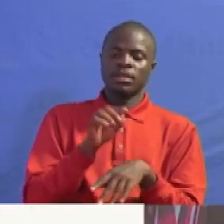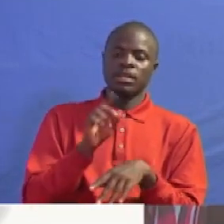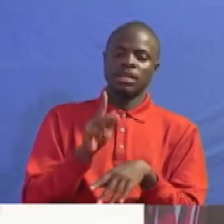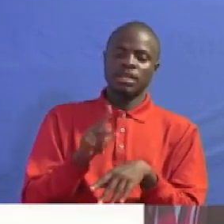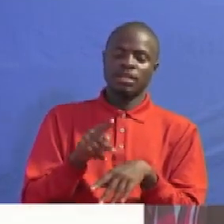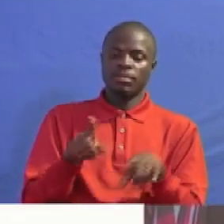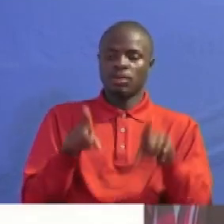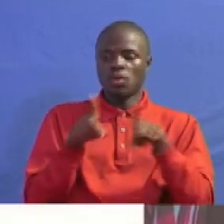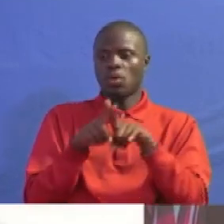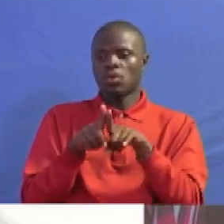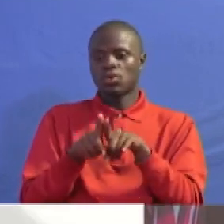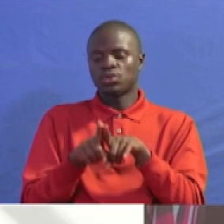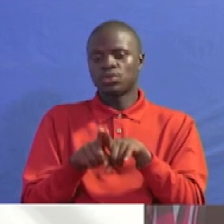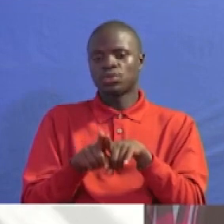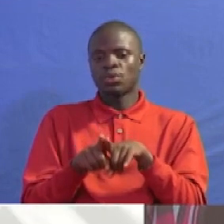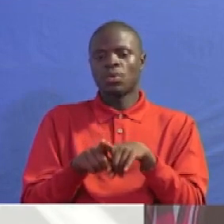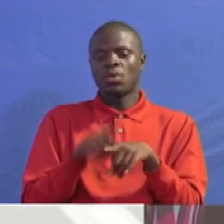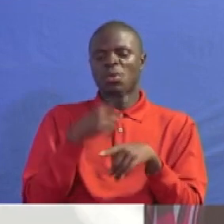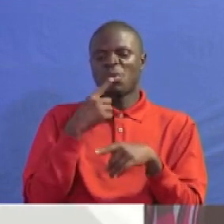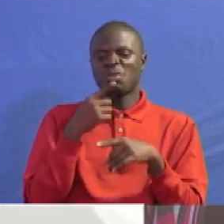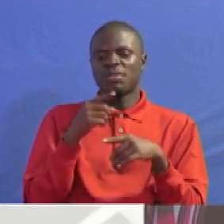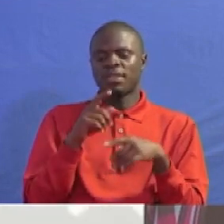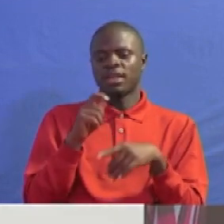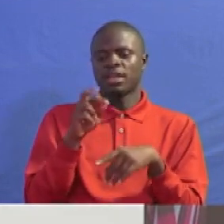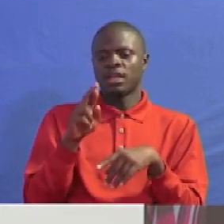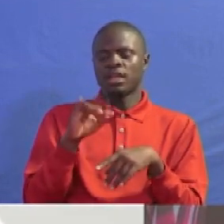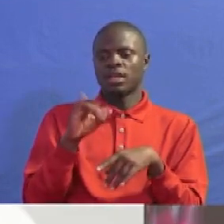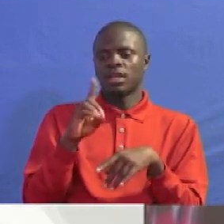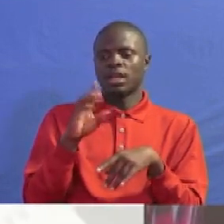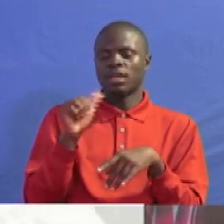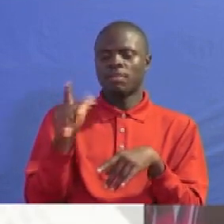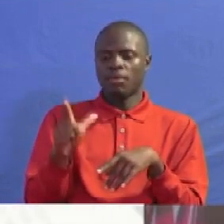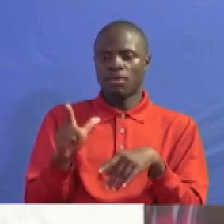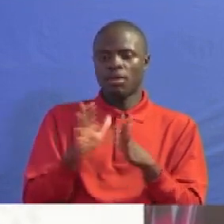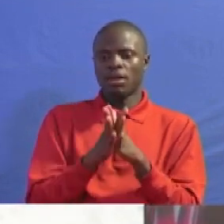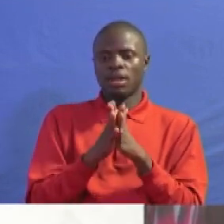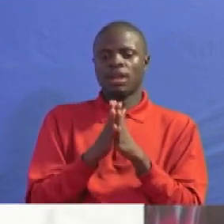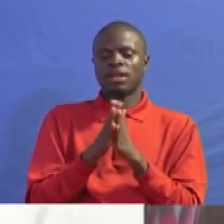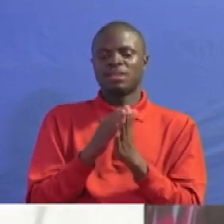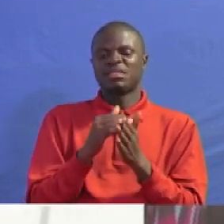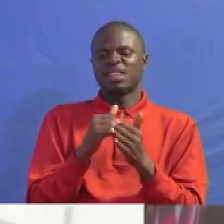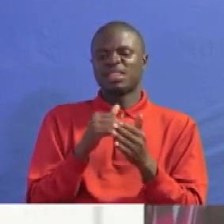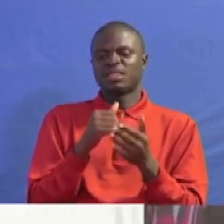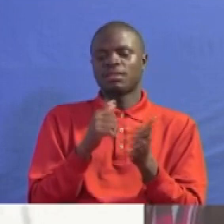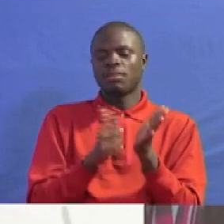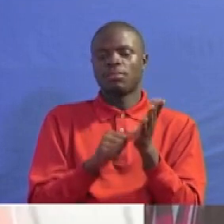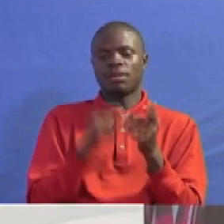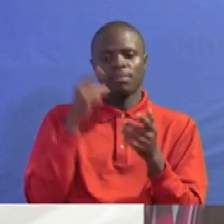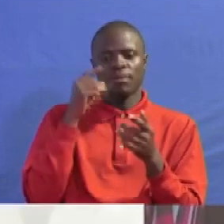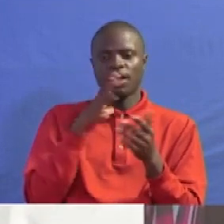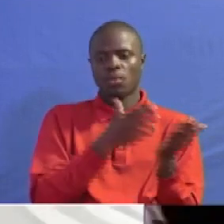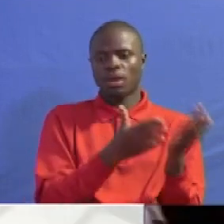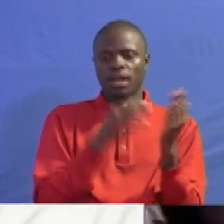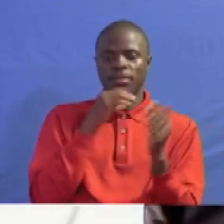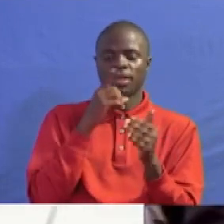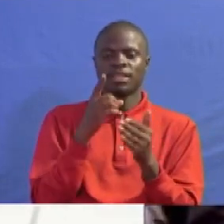Gachagua also trashed allegations of tribalism, welcoming recent support shown by Azimio leader Raila Odinga for his formula